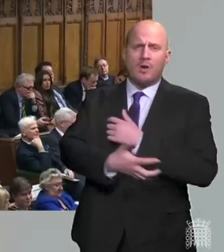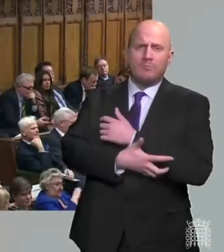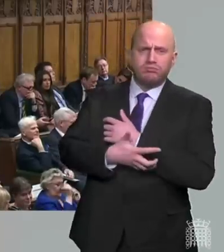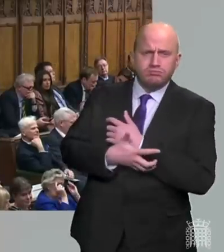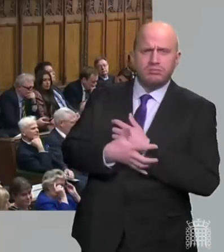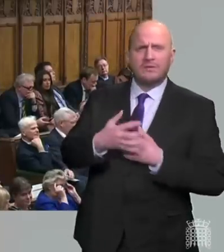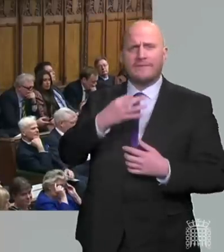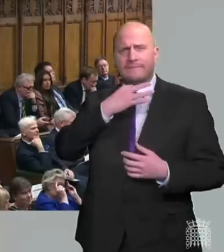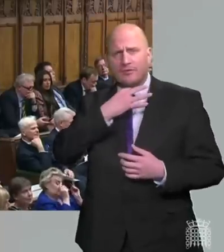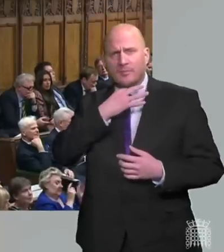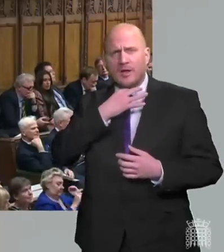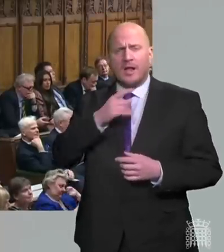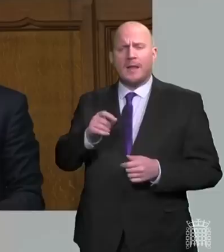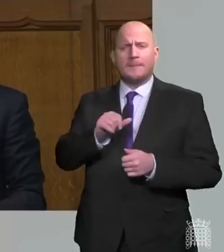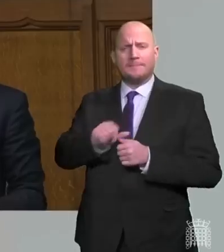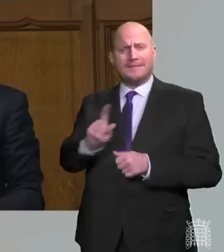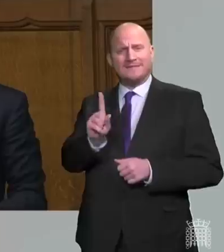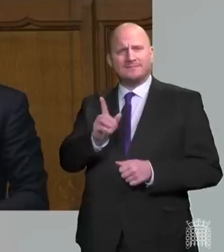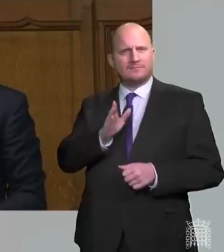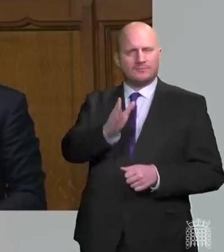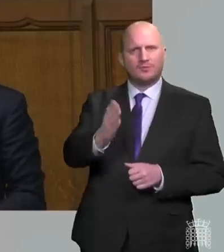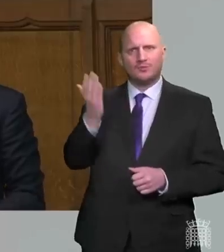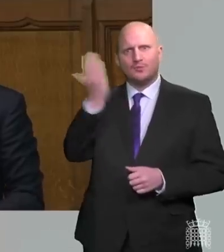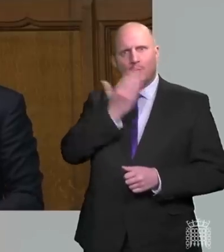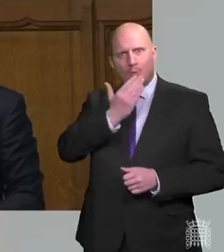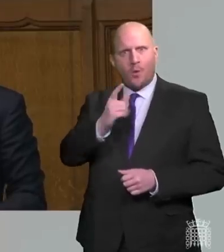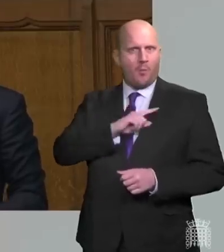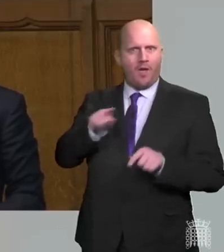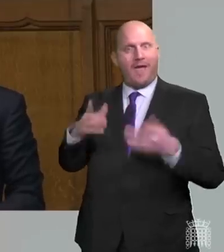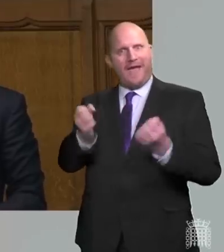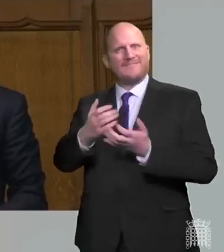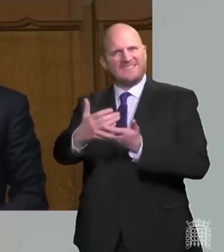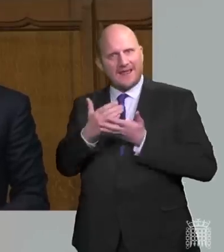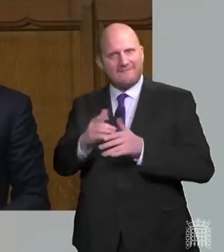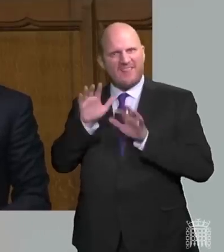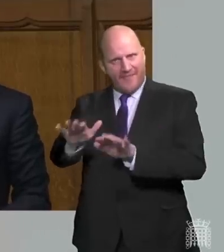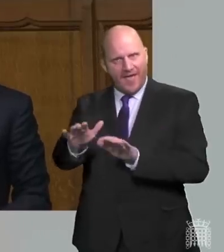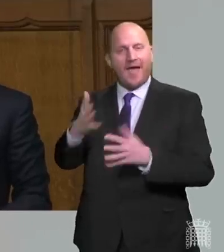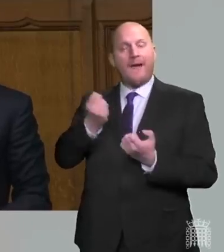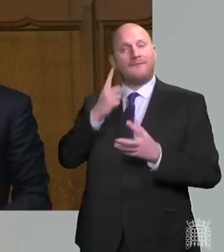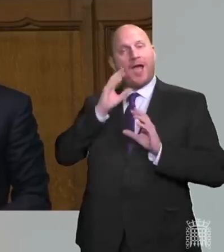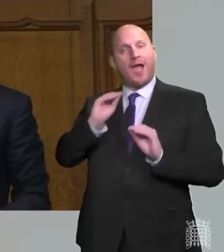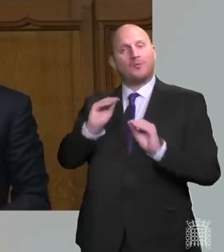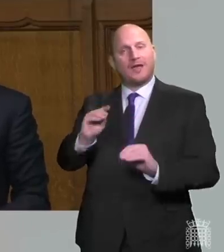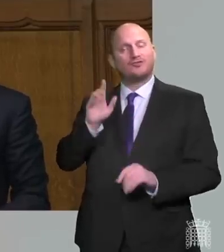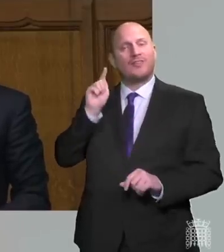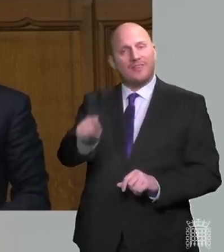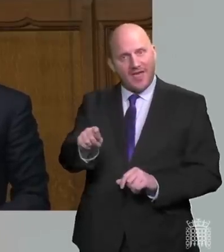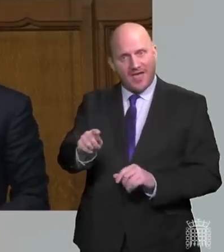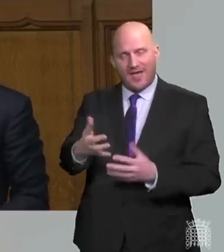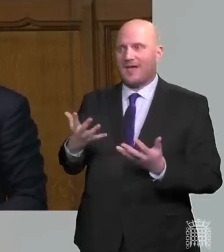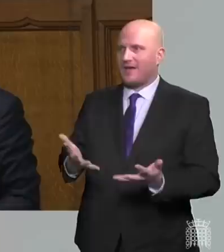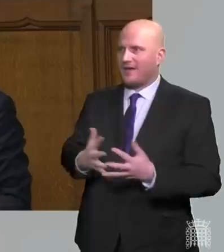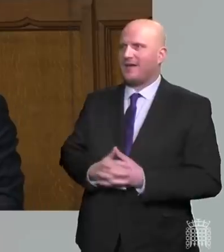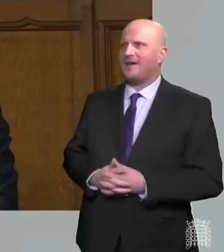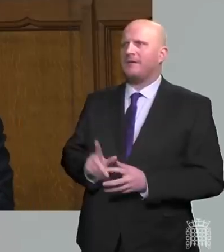safety as well as education. But as reported in my review of school exclusions for the government in 2019,